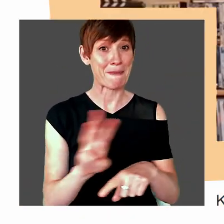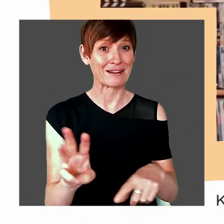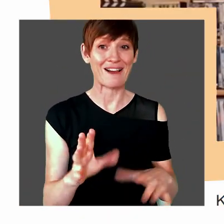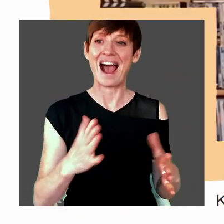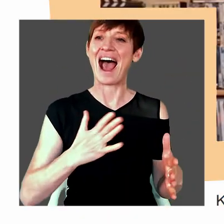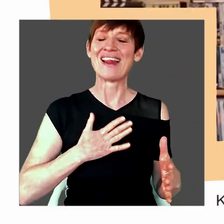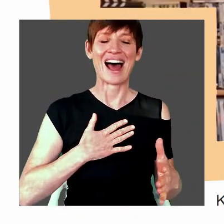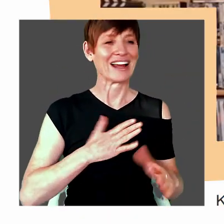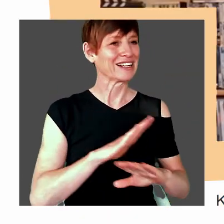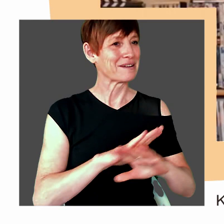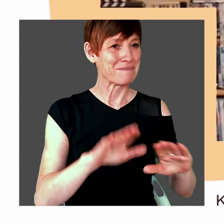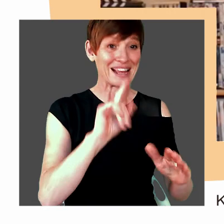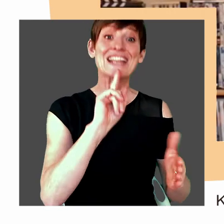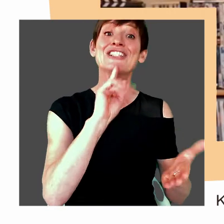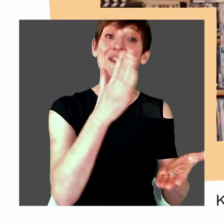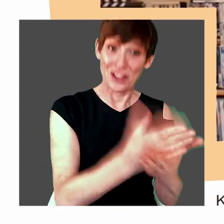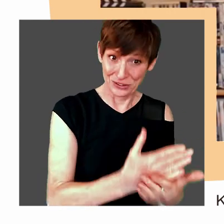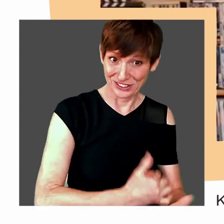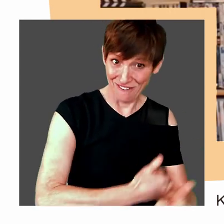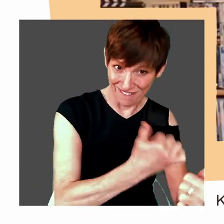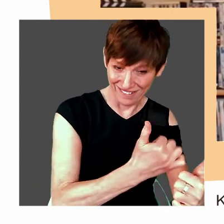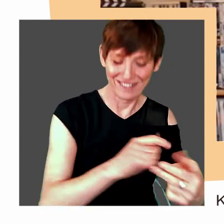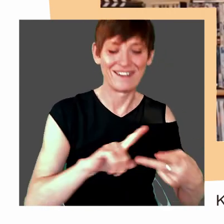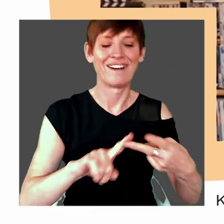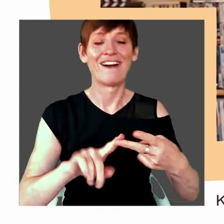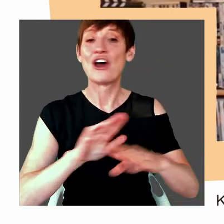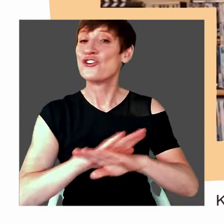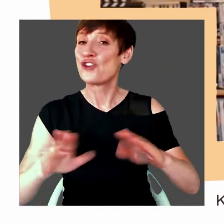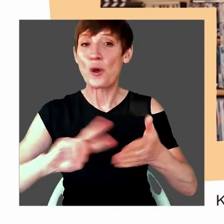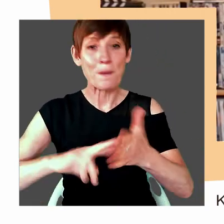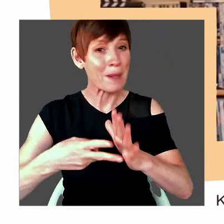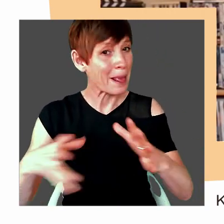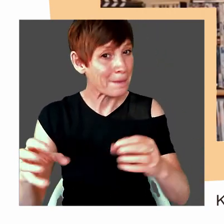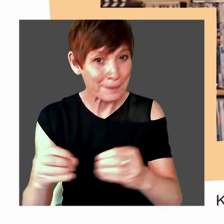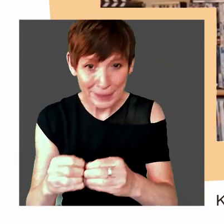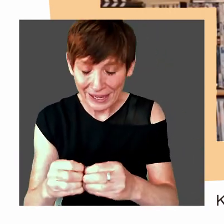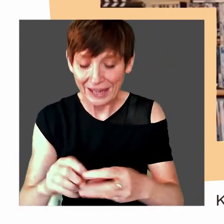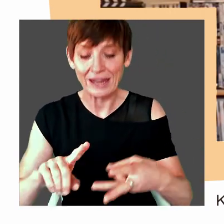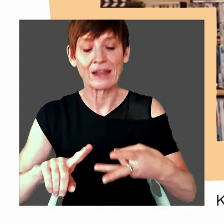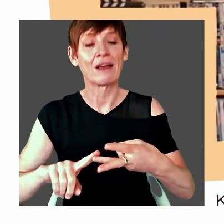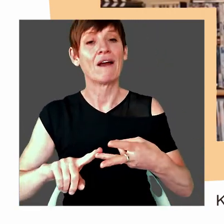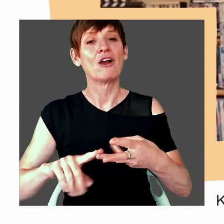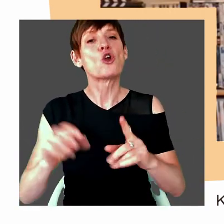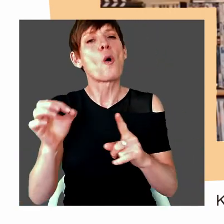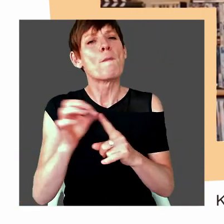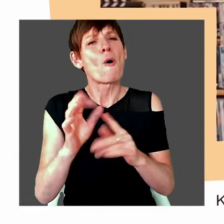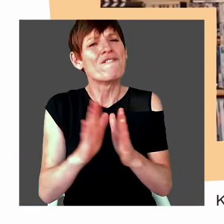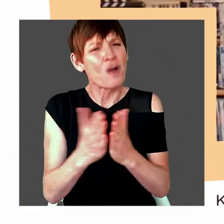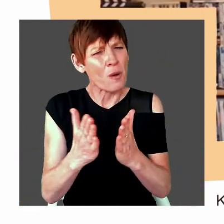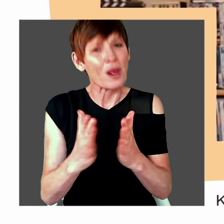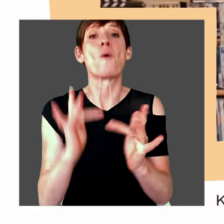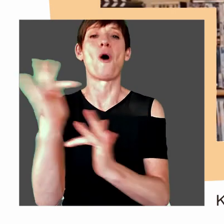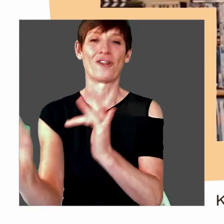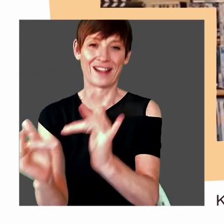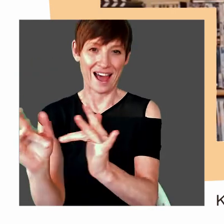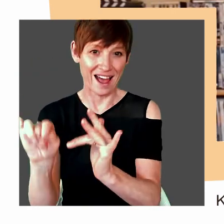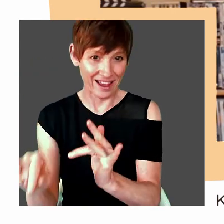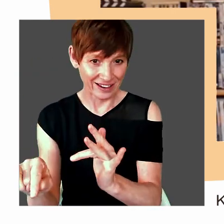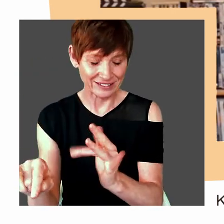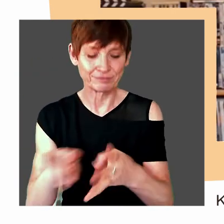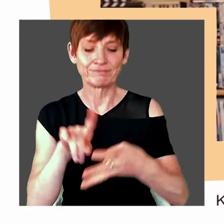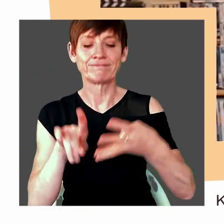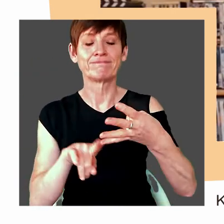delusional. Don't have a plan B. You know, get your portfolio online. Really trust your